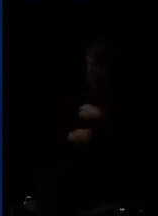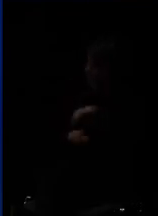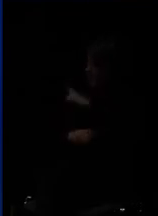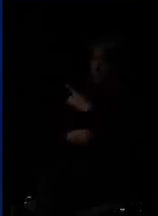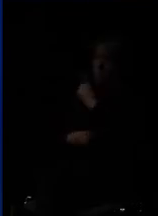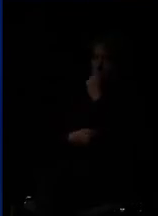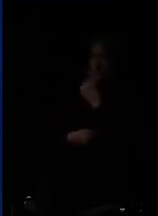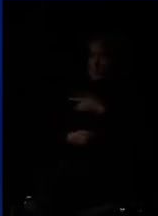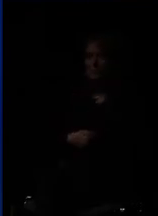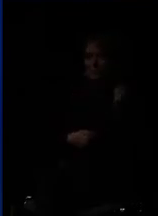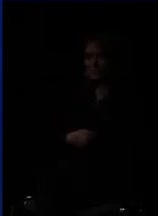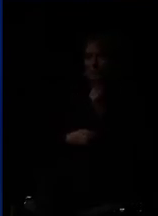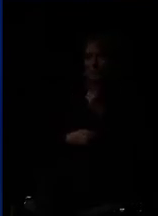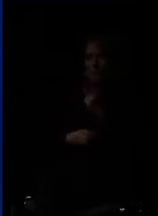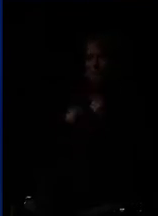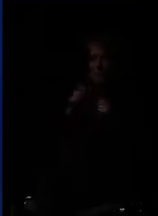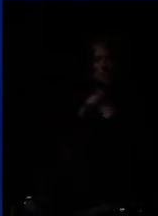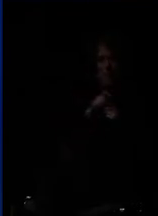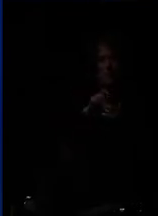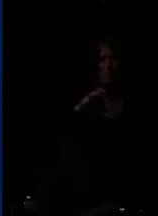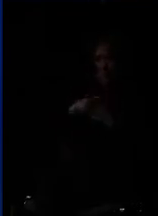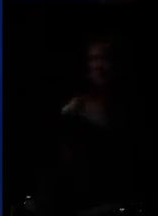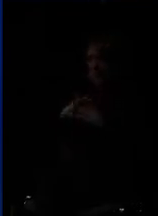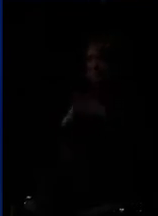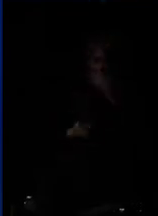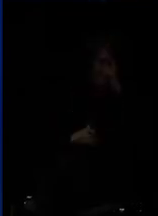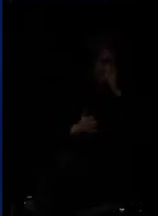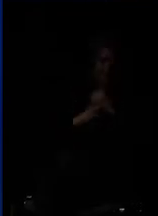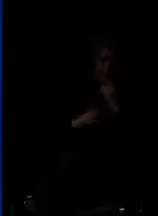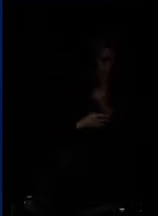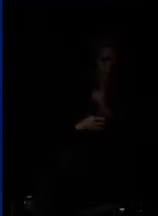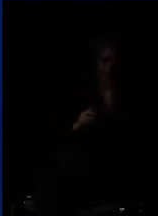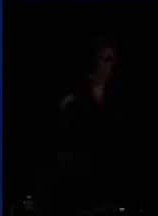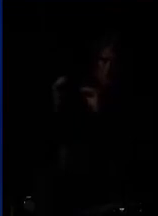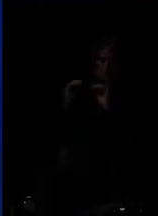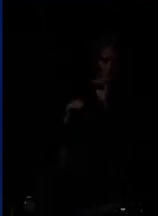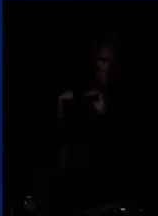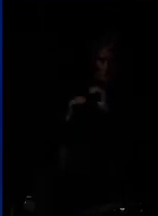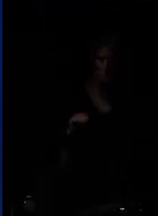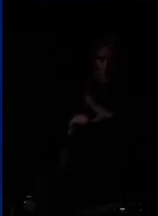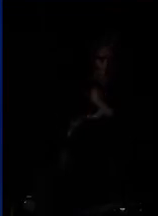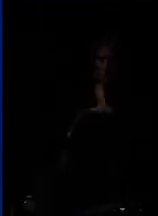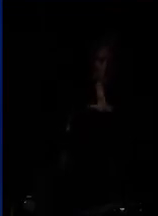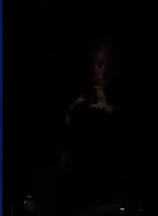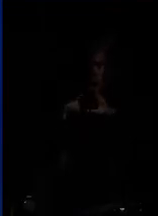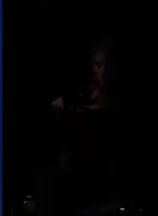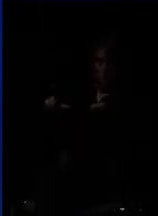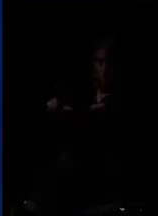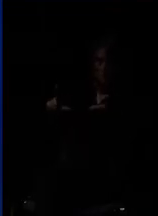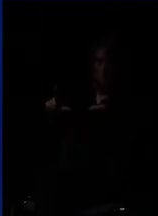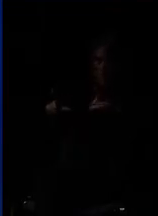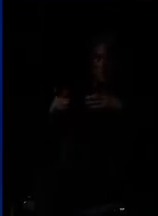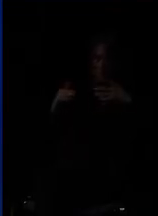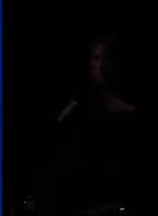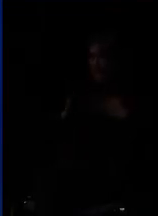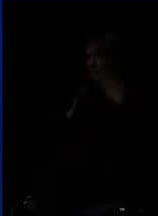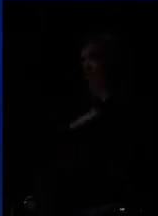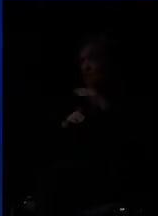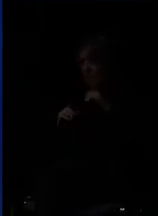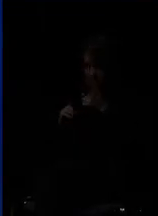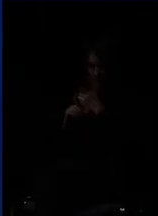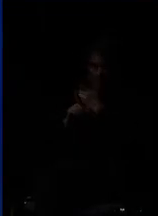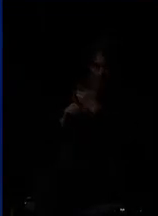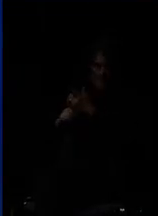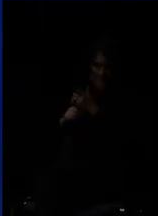and Wes had figured out what they wanted to put on screen while we were still in prep before we went and shot it, and we had an easy way to communicate